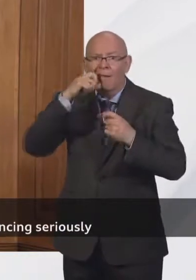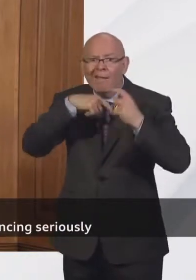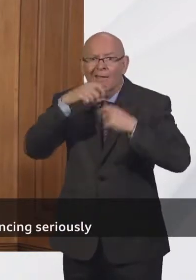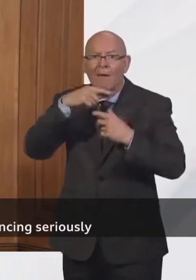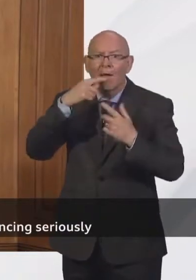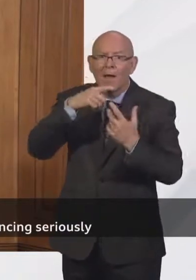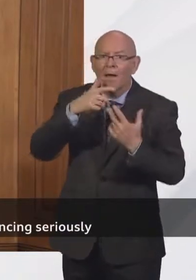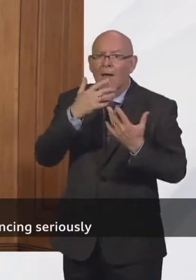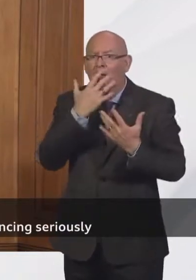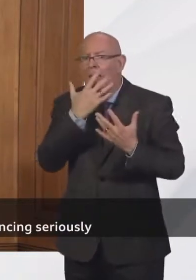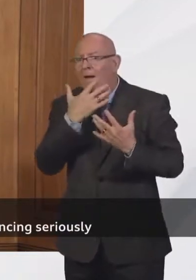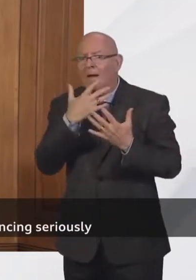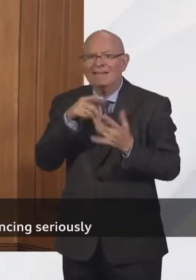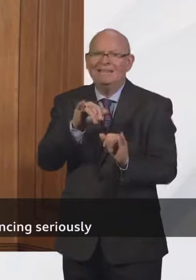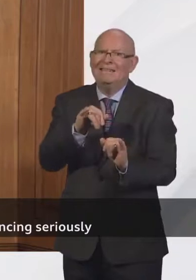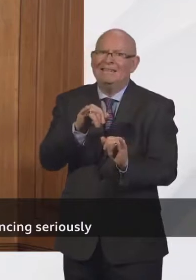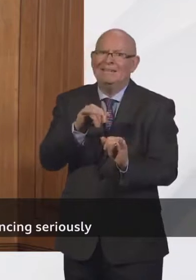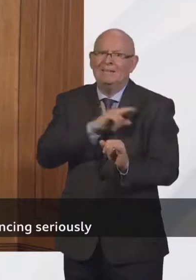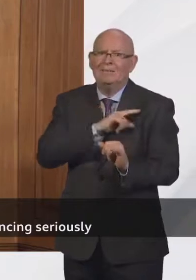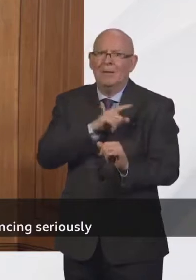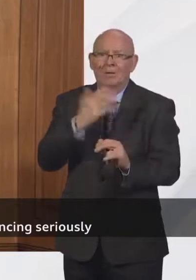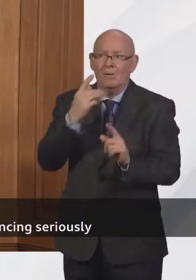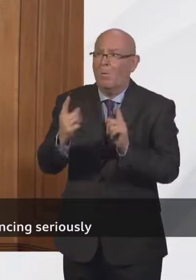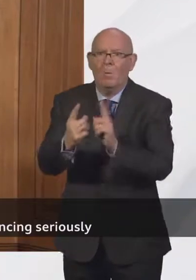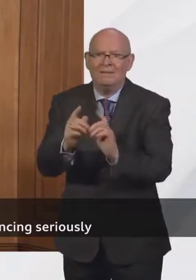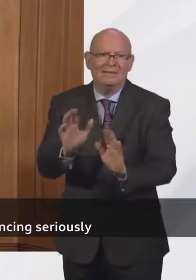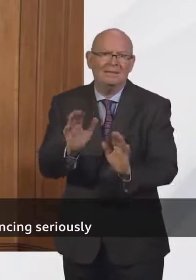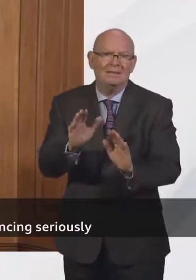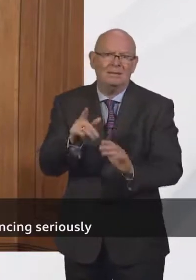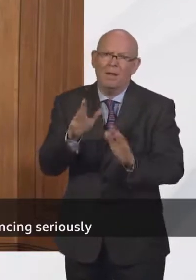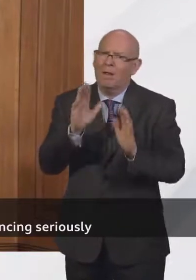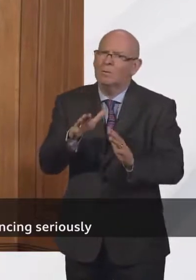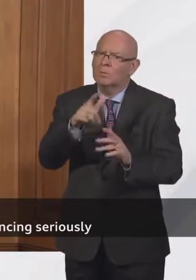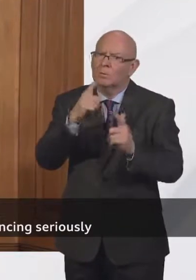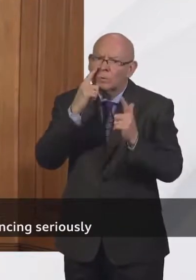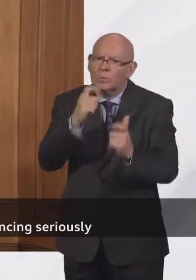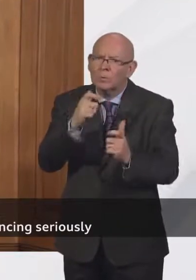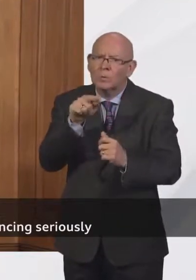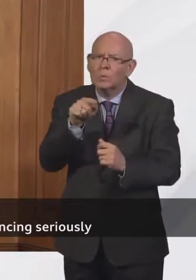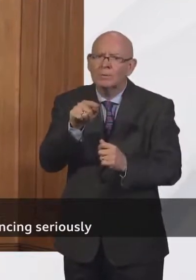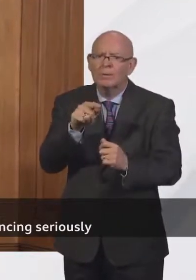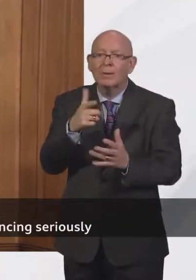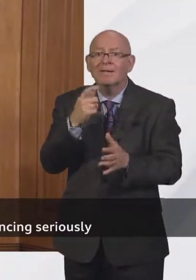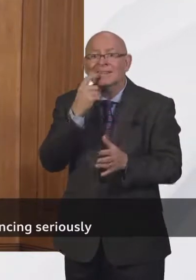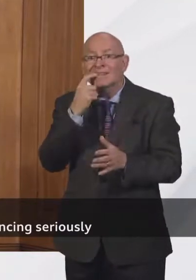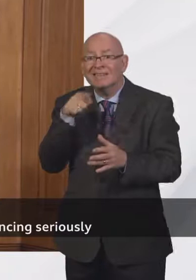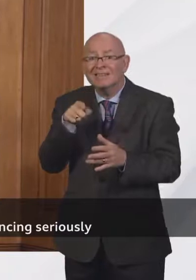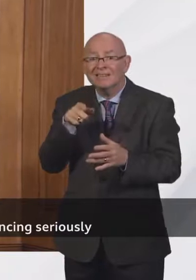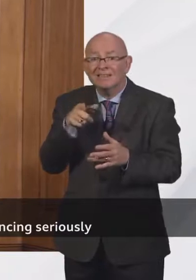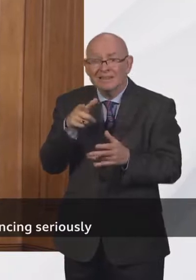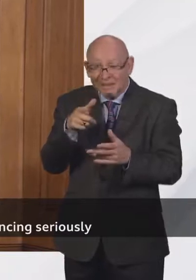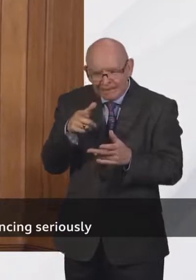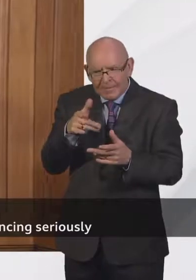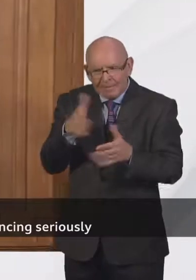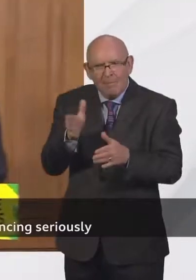but gradually people are finding ways of operating which actually are going to work in this new environment we will be in for a really quite prolonged